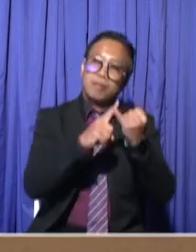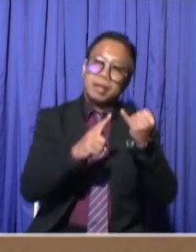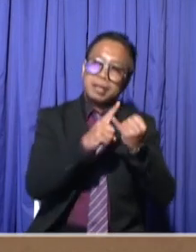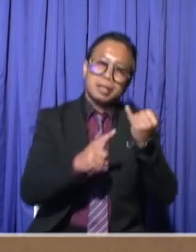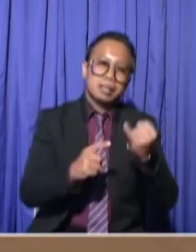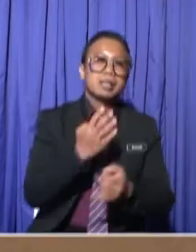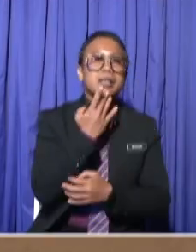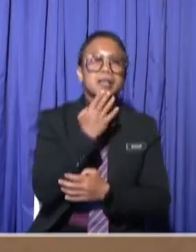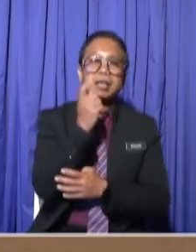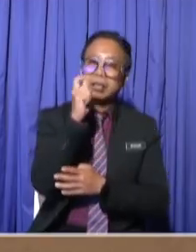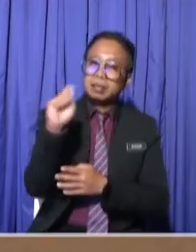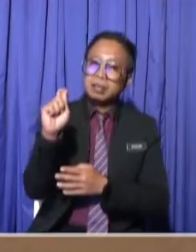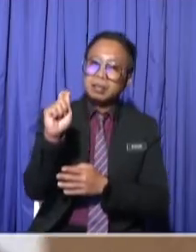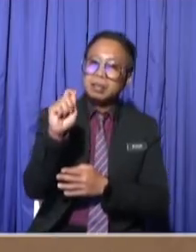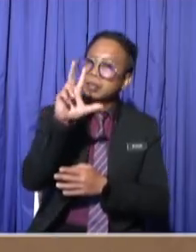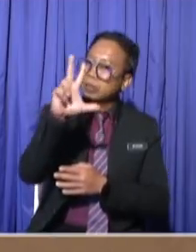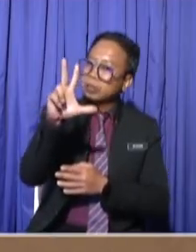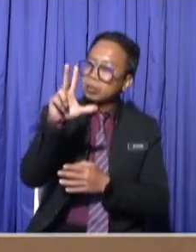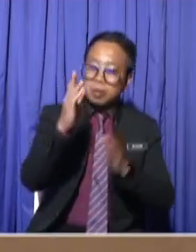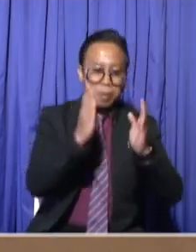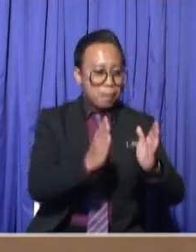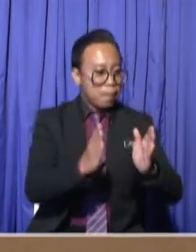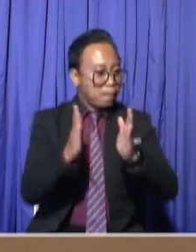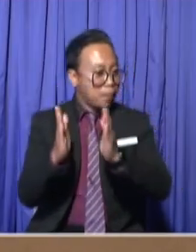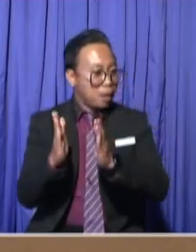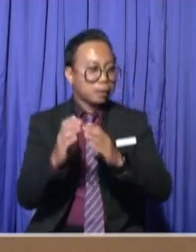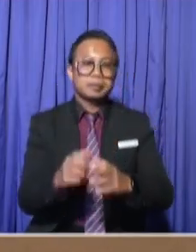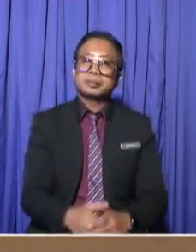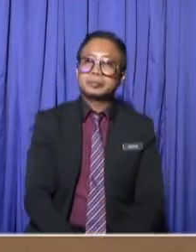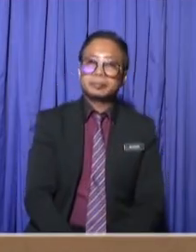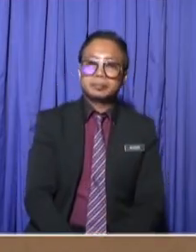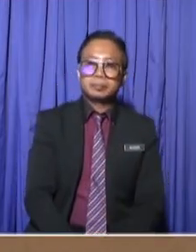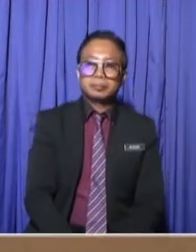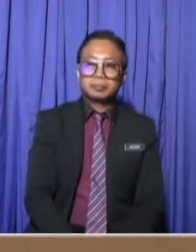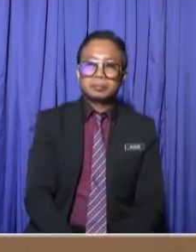Finally, color the third part.